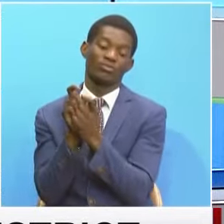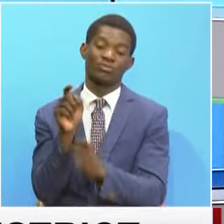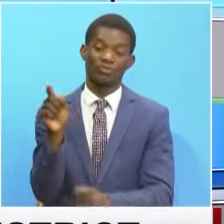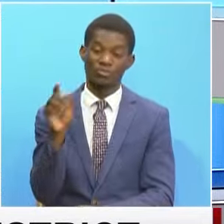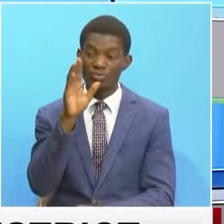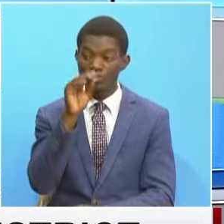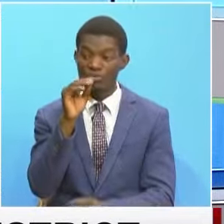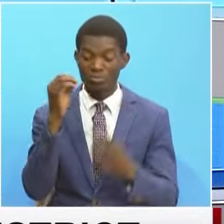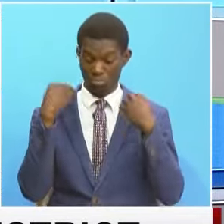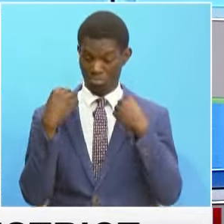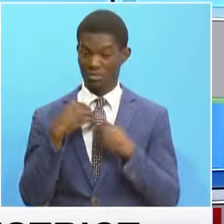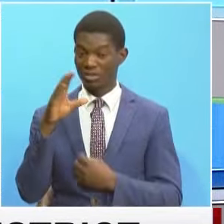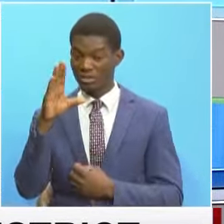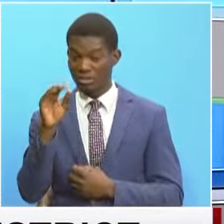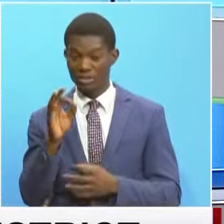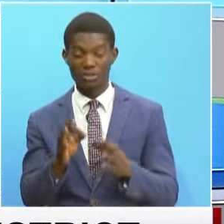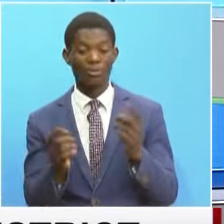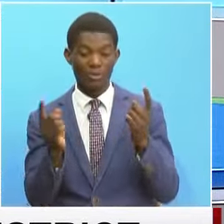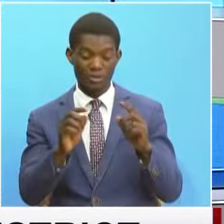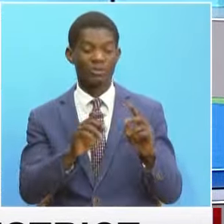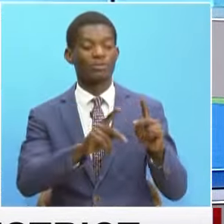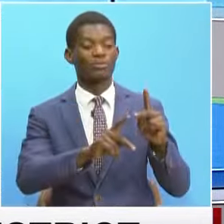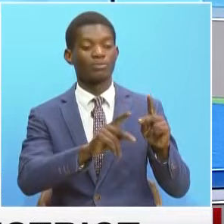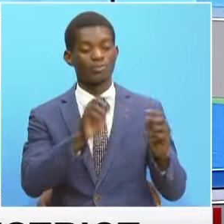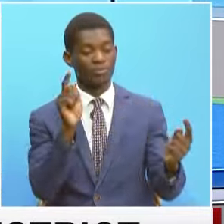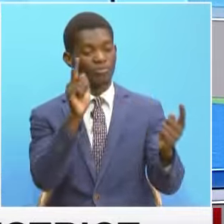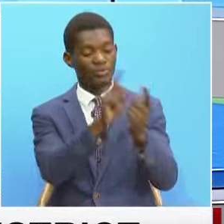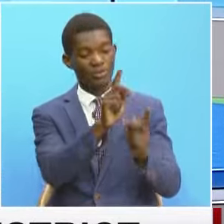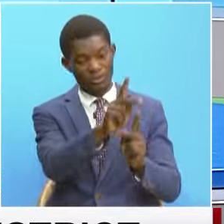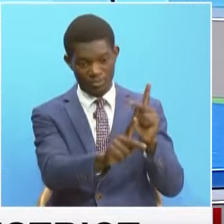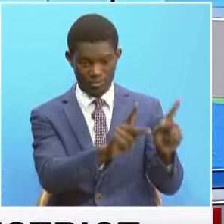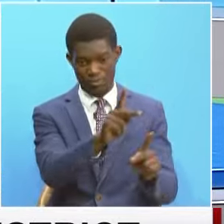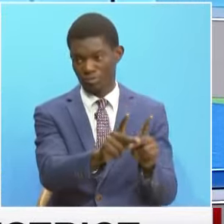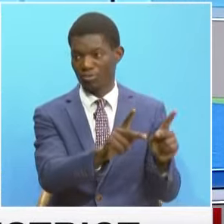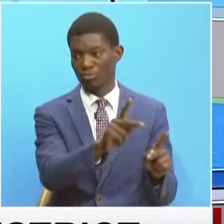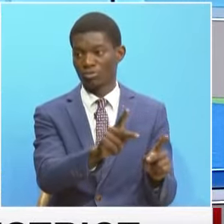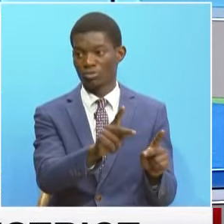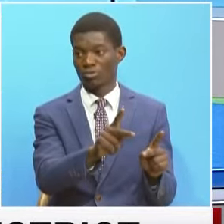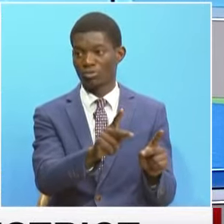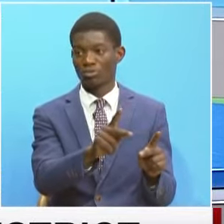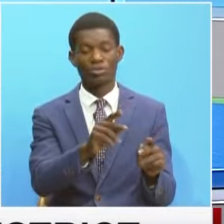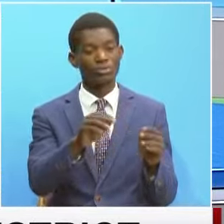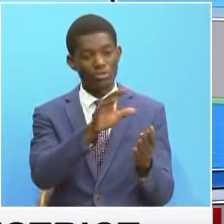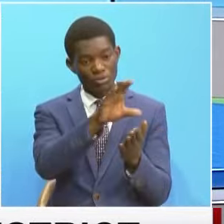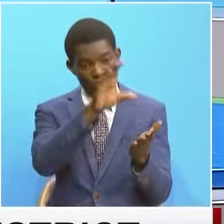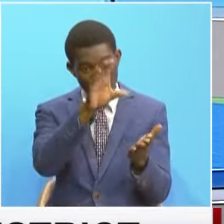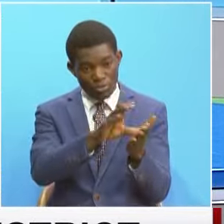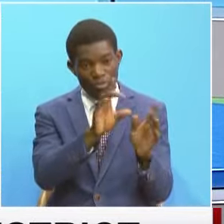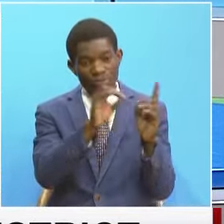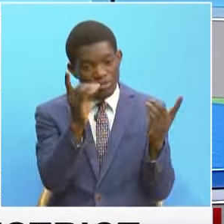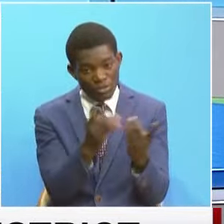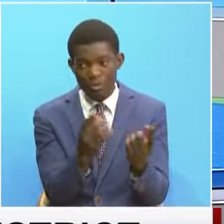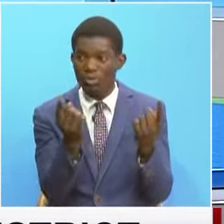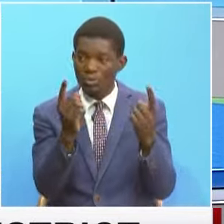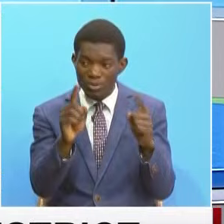addressed residents of Macha in Bambala constituents in Joma District during the launch of Tombendibi,